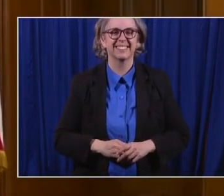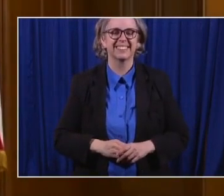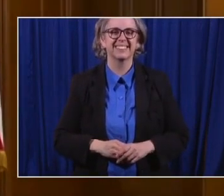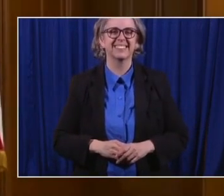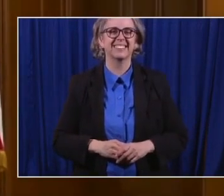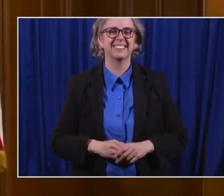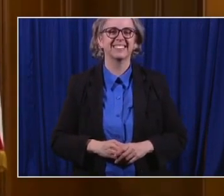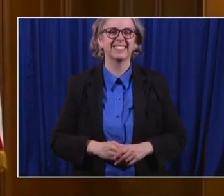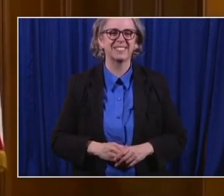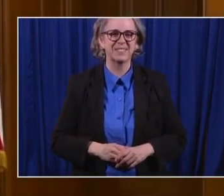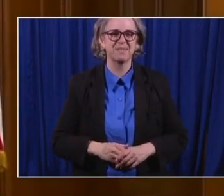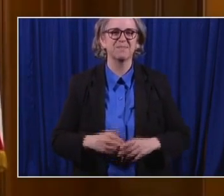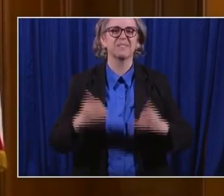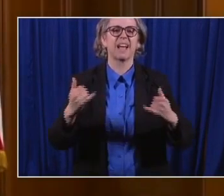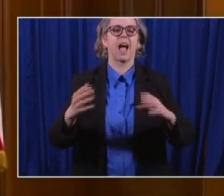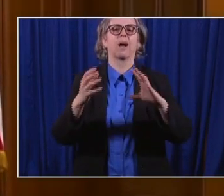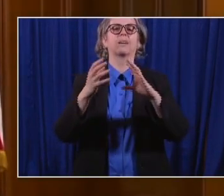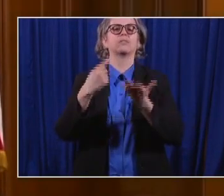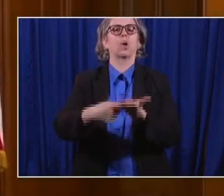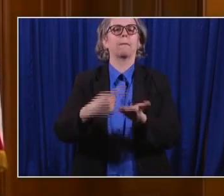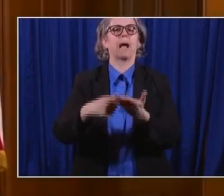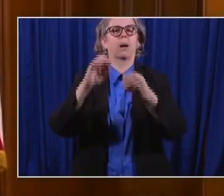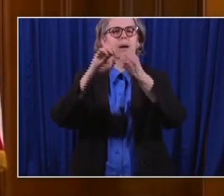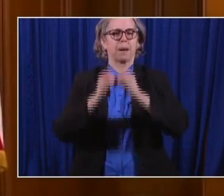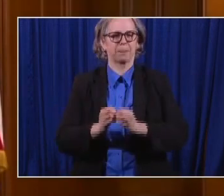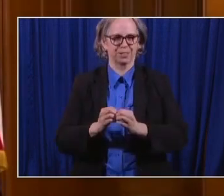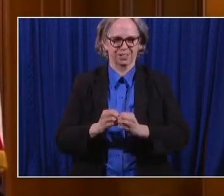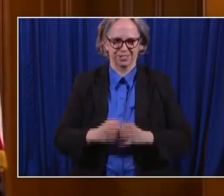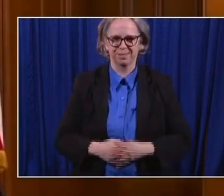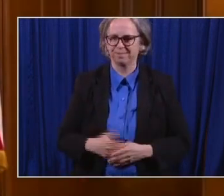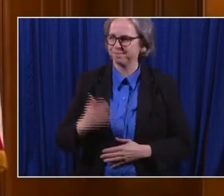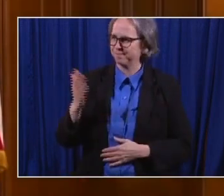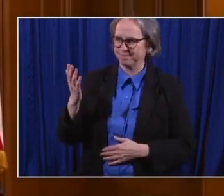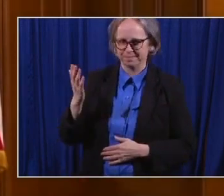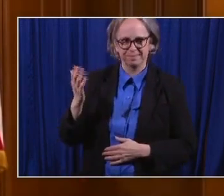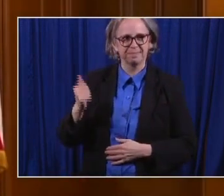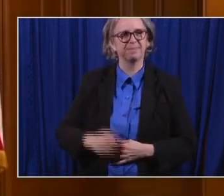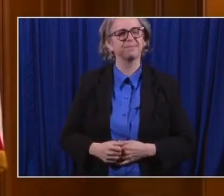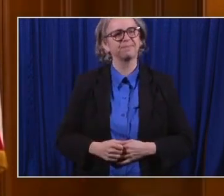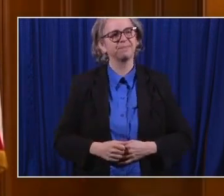Eric, let's go to the slides for the data. We'll start first with the